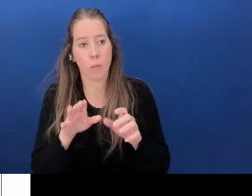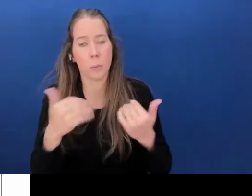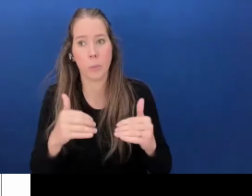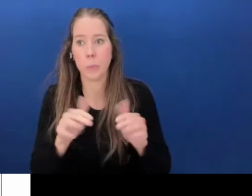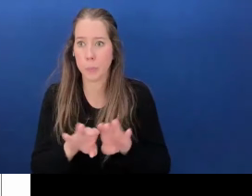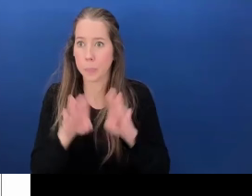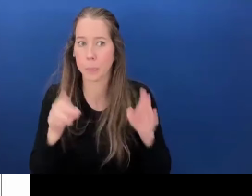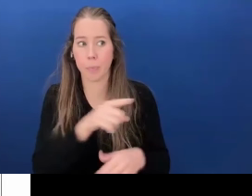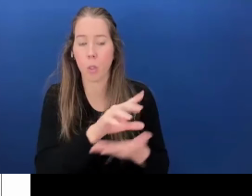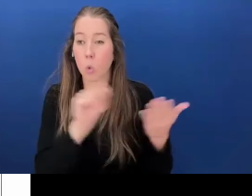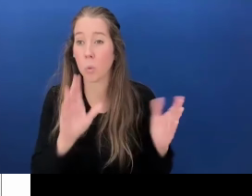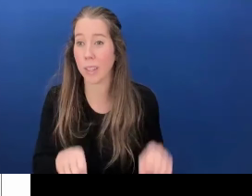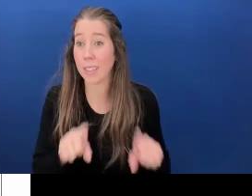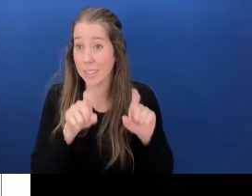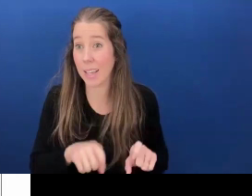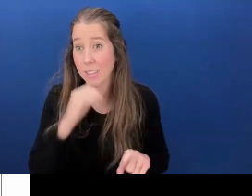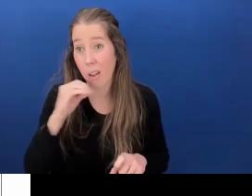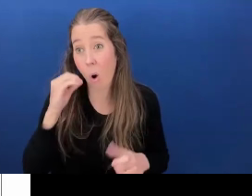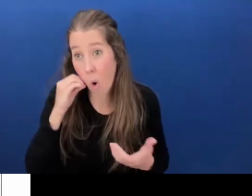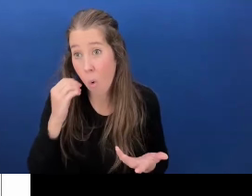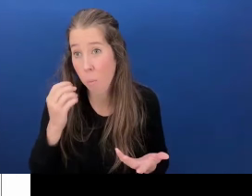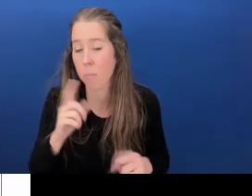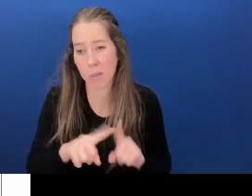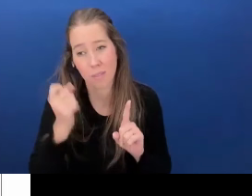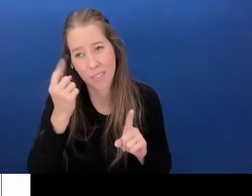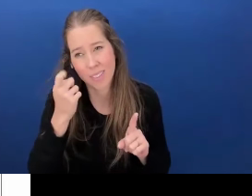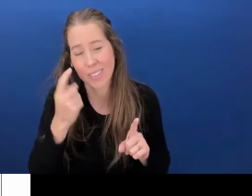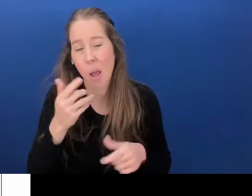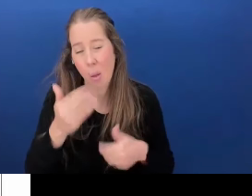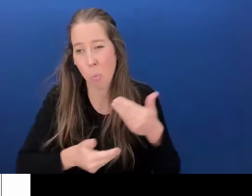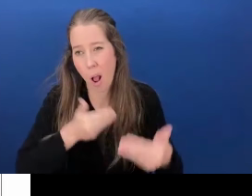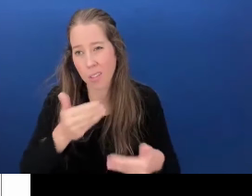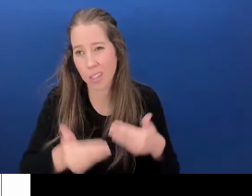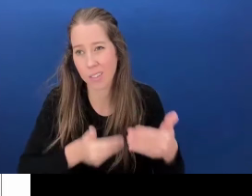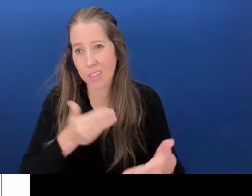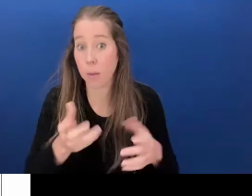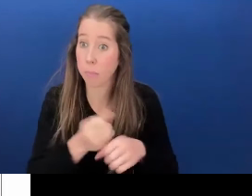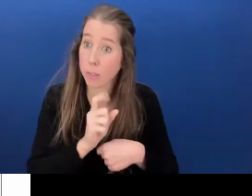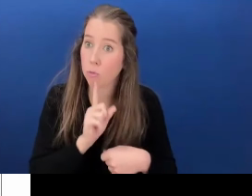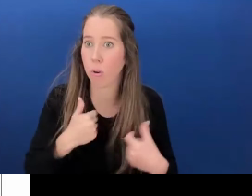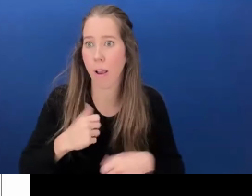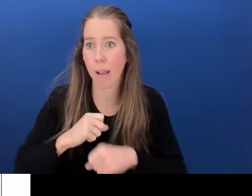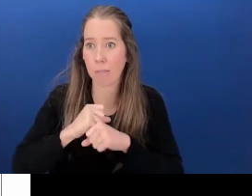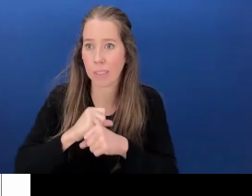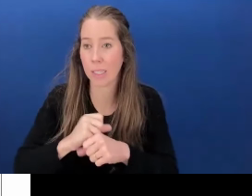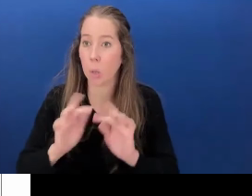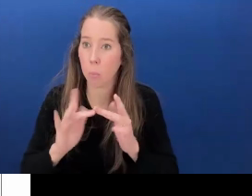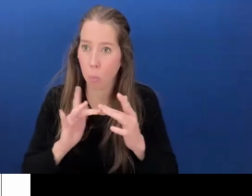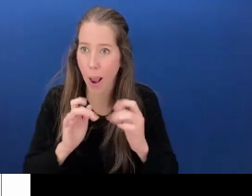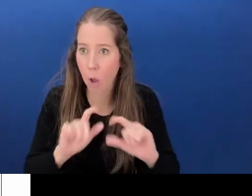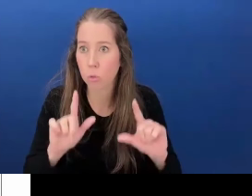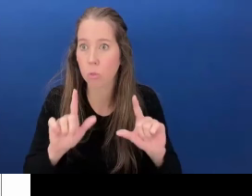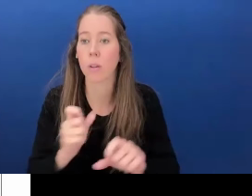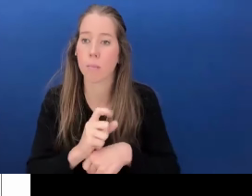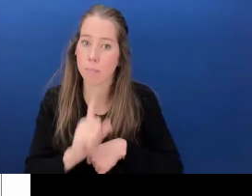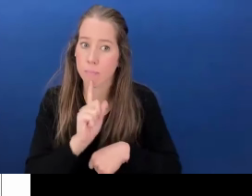willing to let students test at home. They have to go through this little process to make sure that they have a secure browser and make sure that they're going to be in a